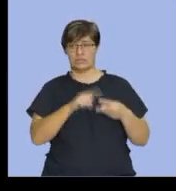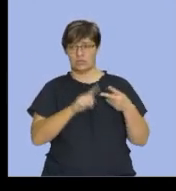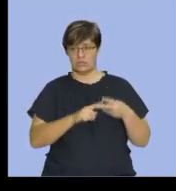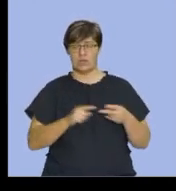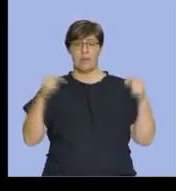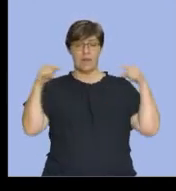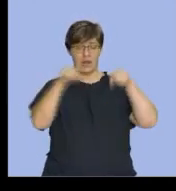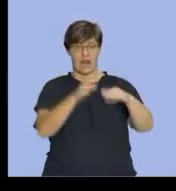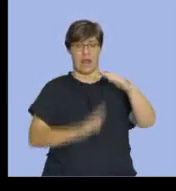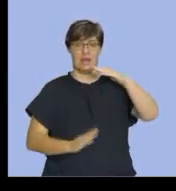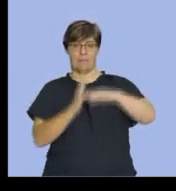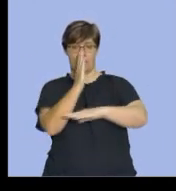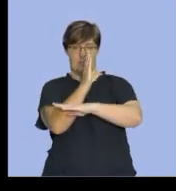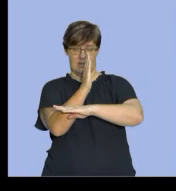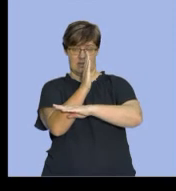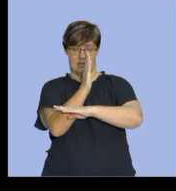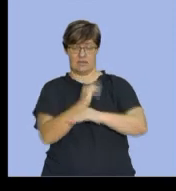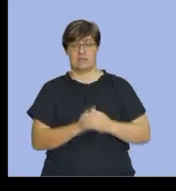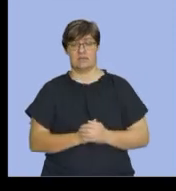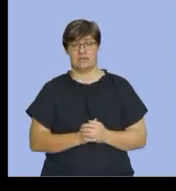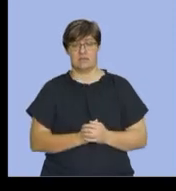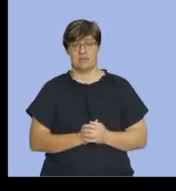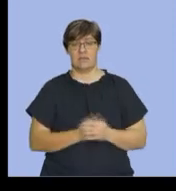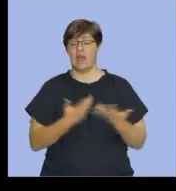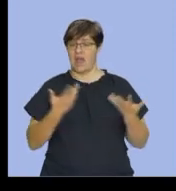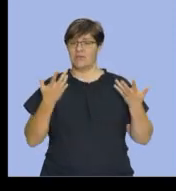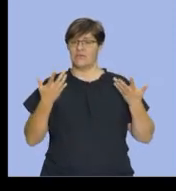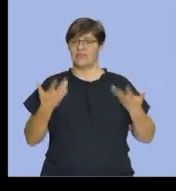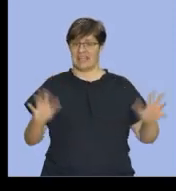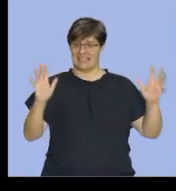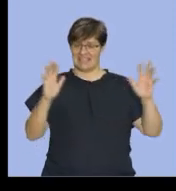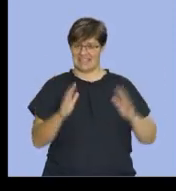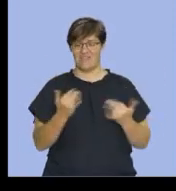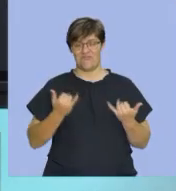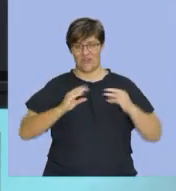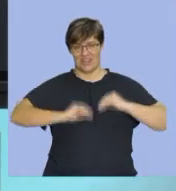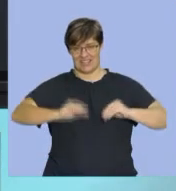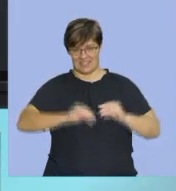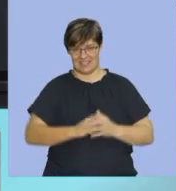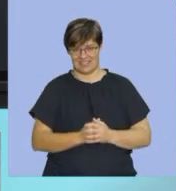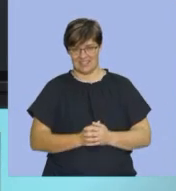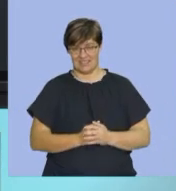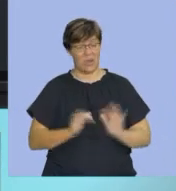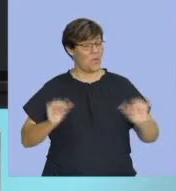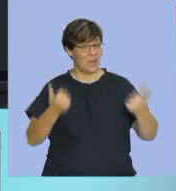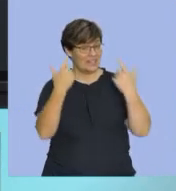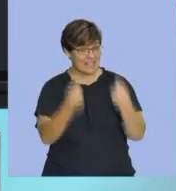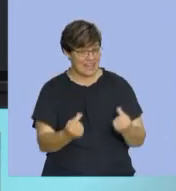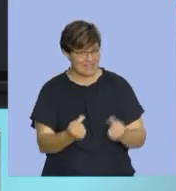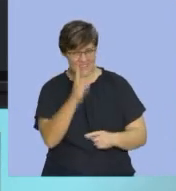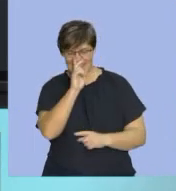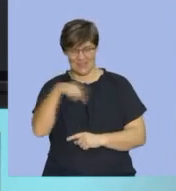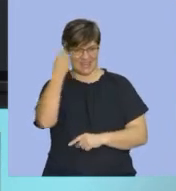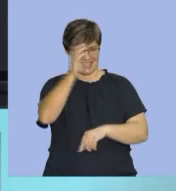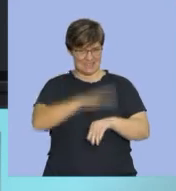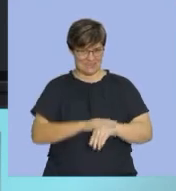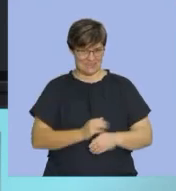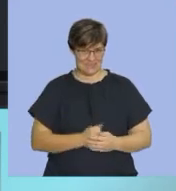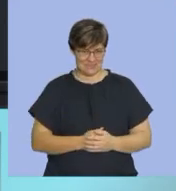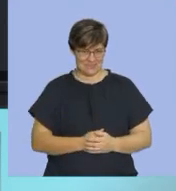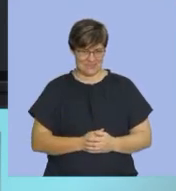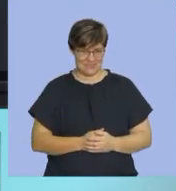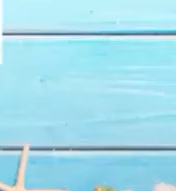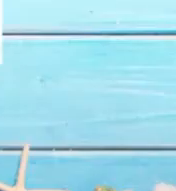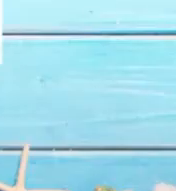components, parallel and perpendicular. And we are done for this lesson. Well done, and I'll see you next time.